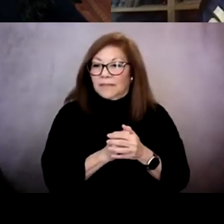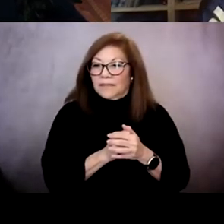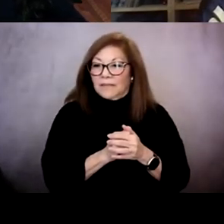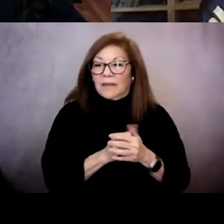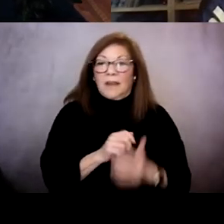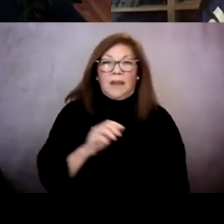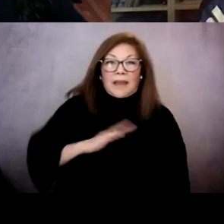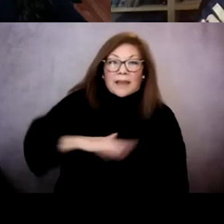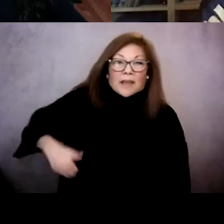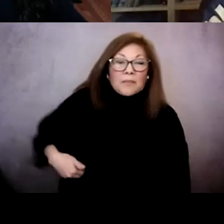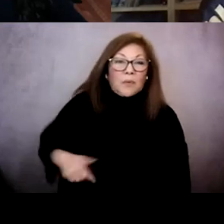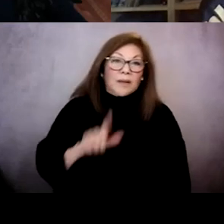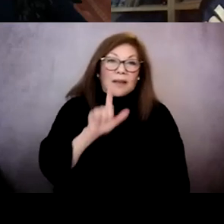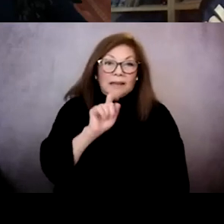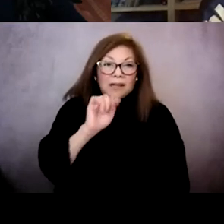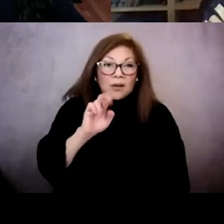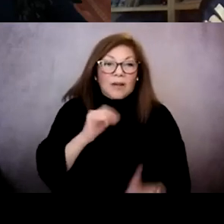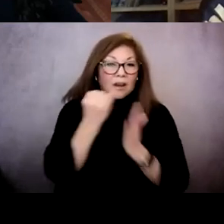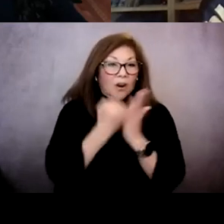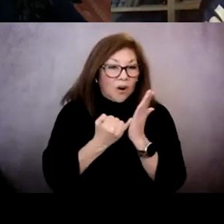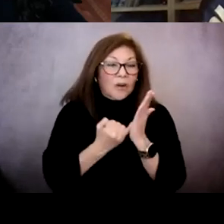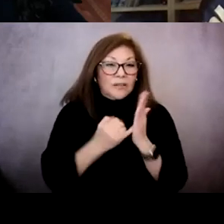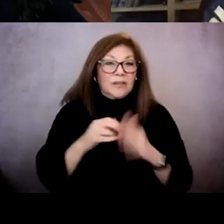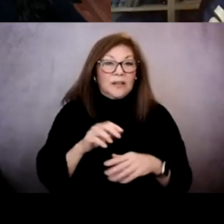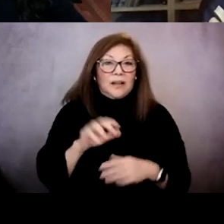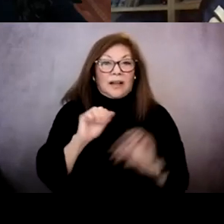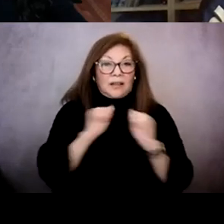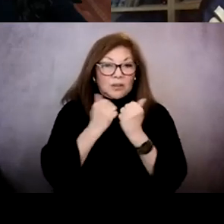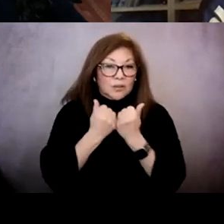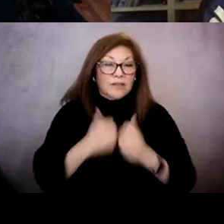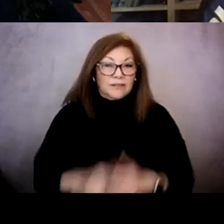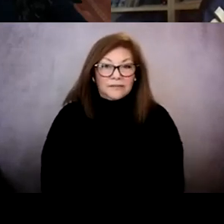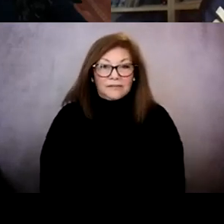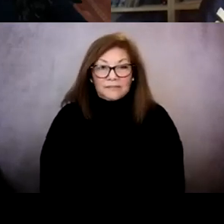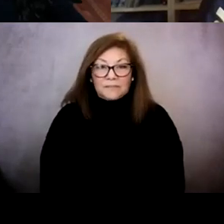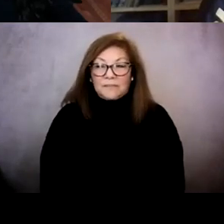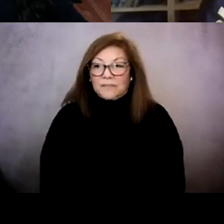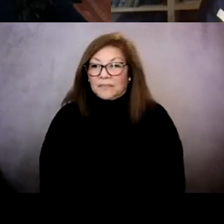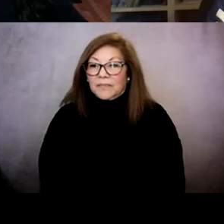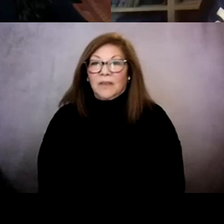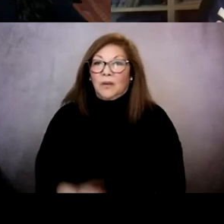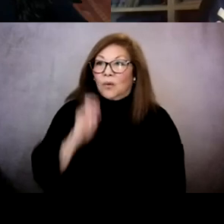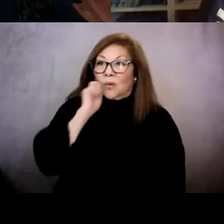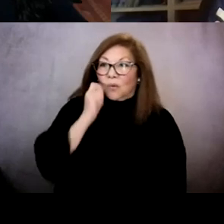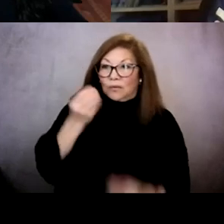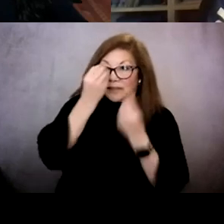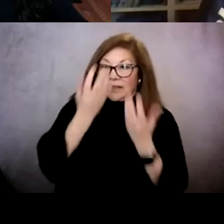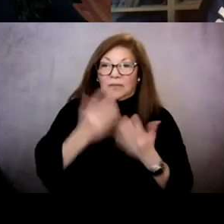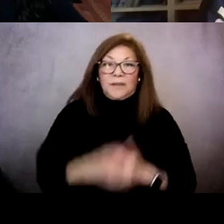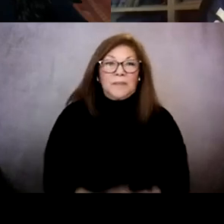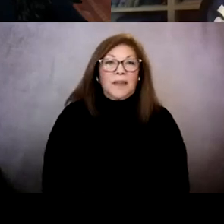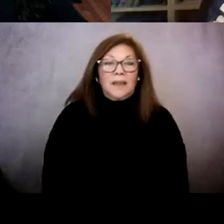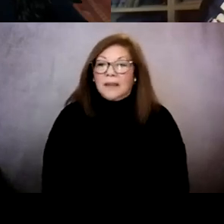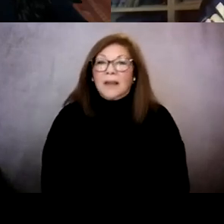Cambodian American Literary Arts Association. Cool. Shout out to them. Pacific